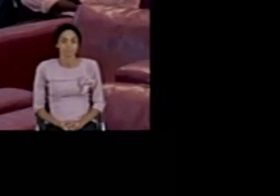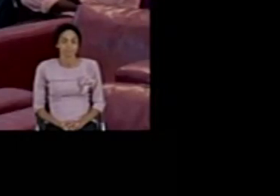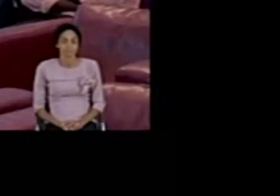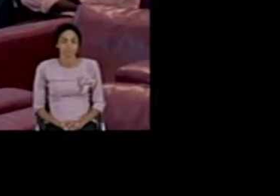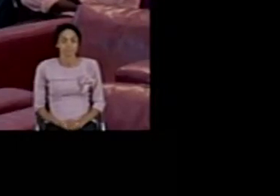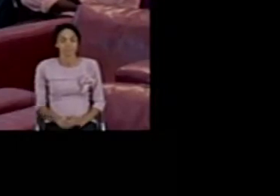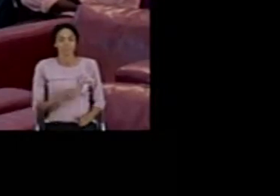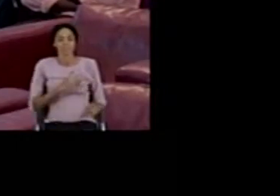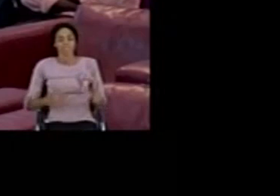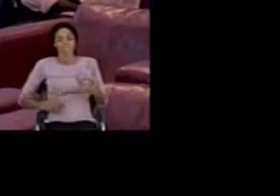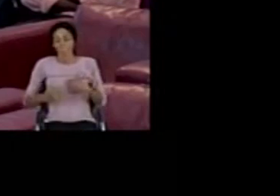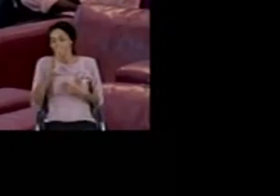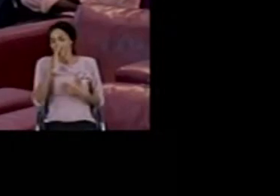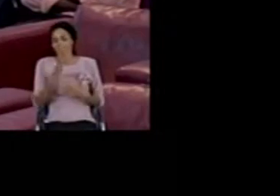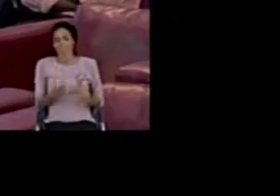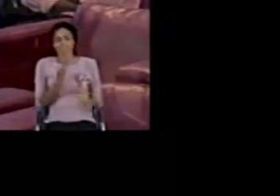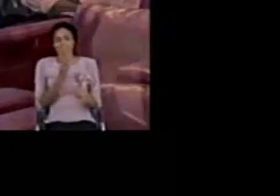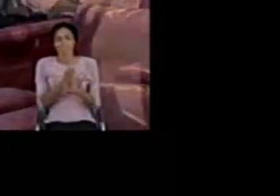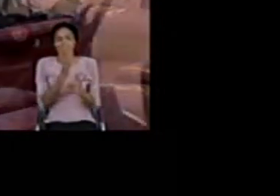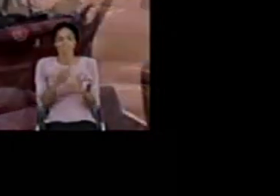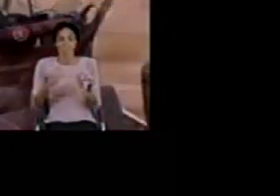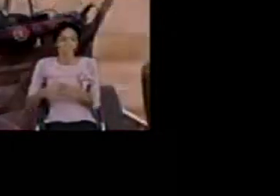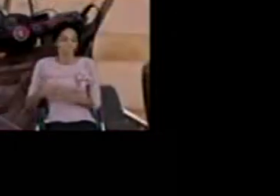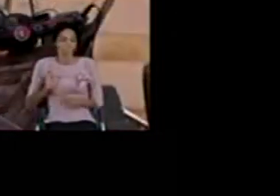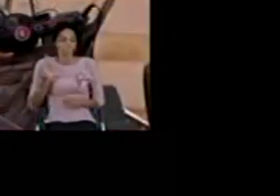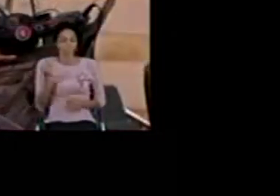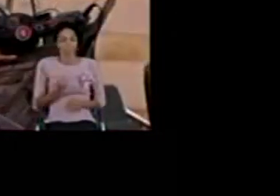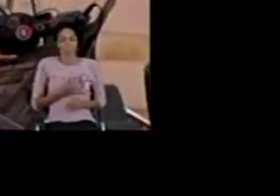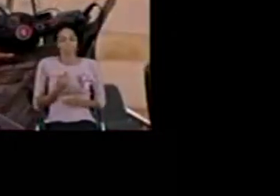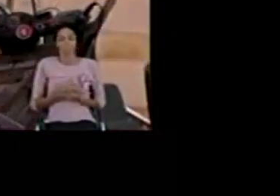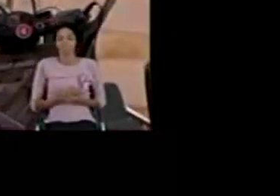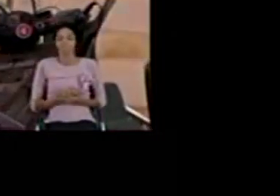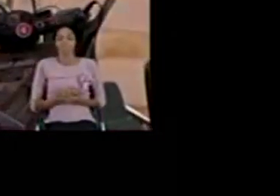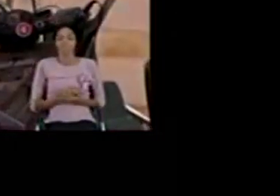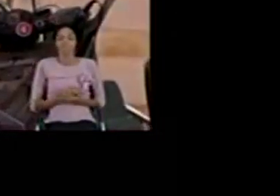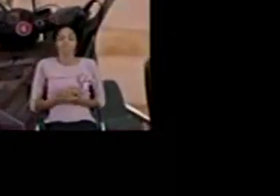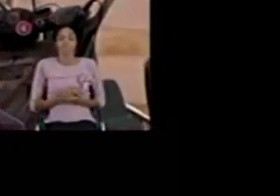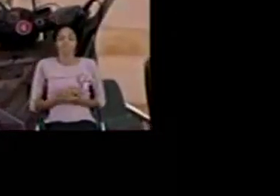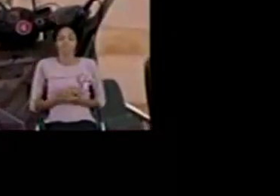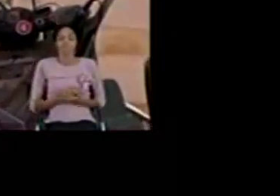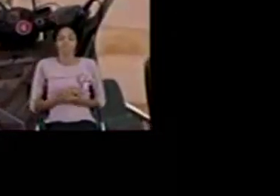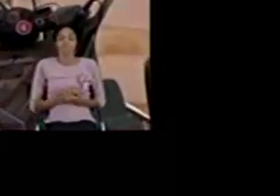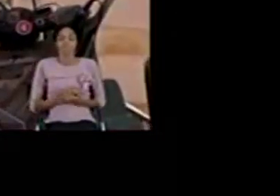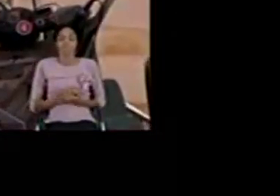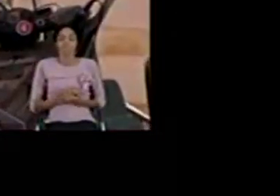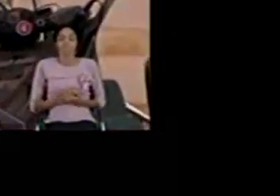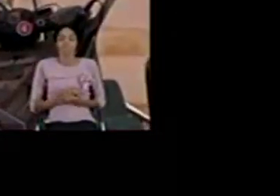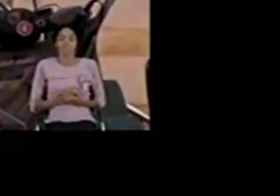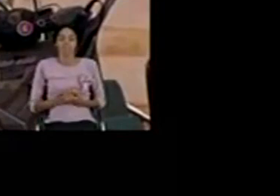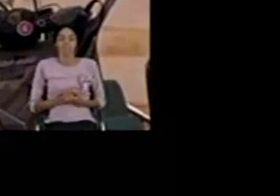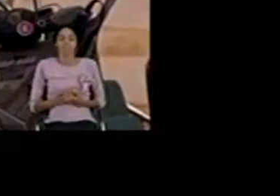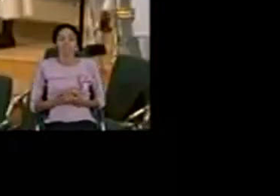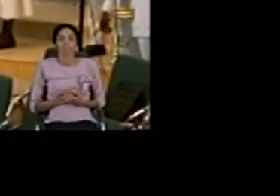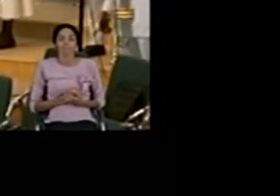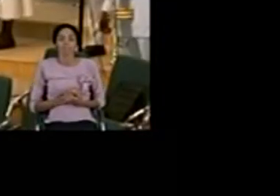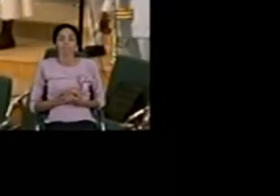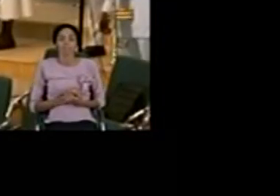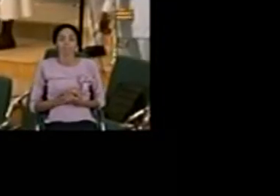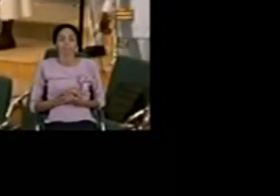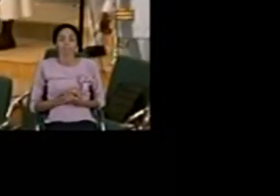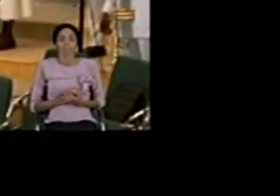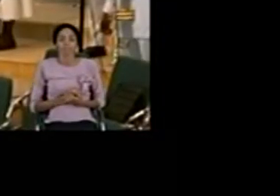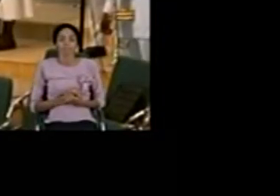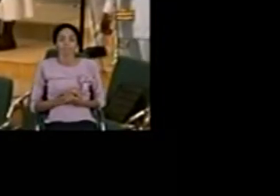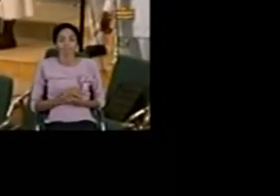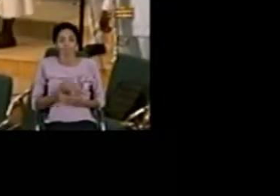has been so faithful to us. And you know what? Every effort to stop us has failed the